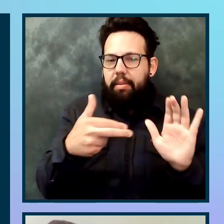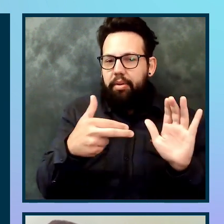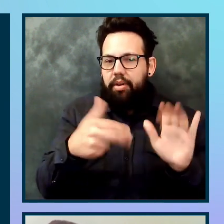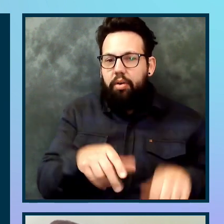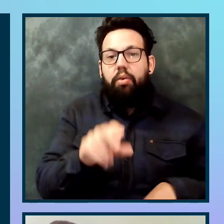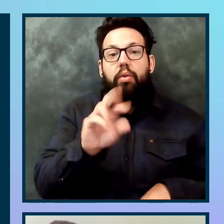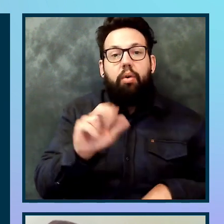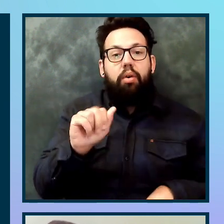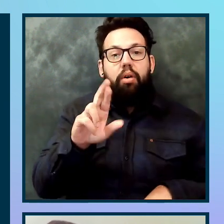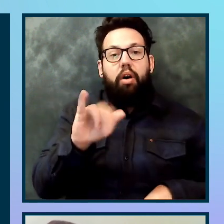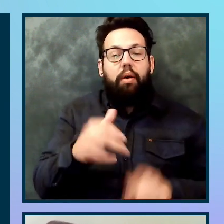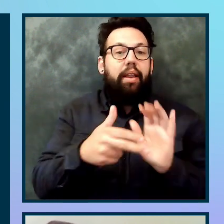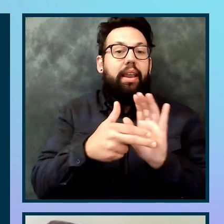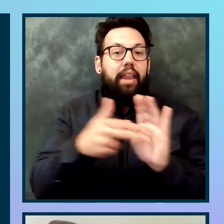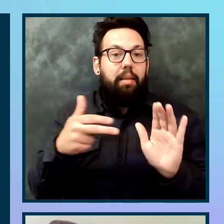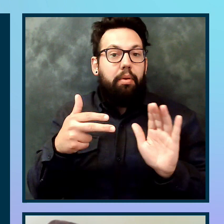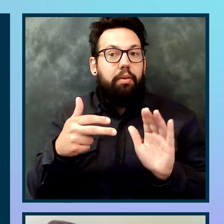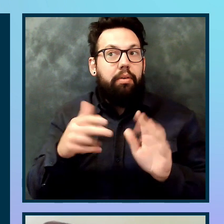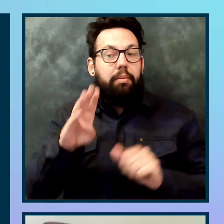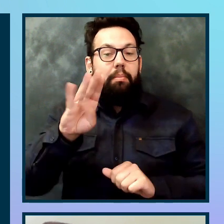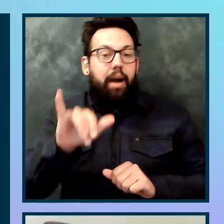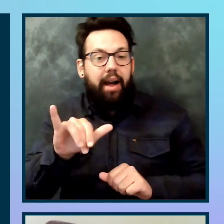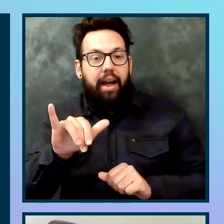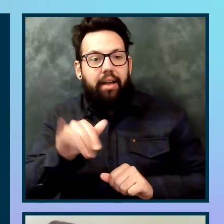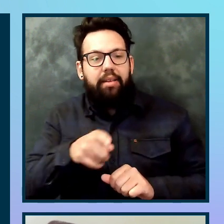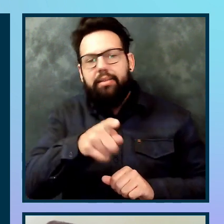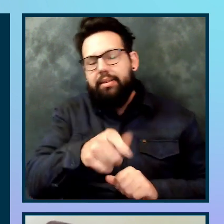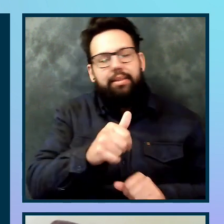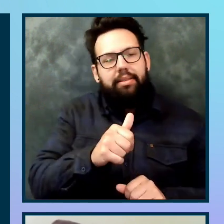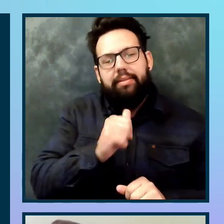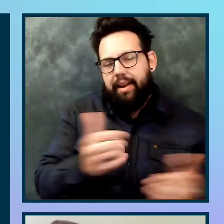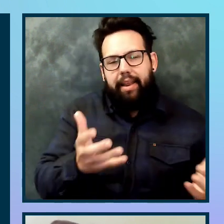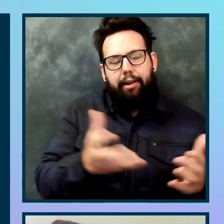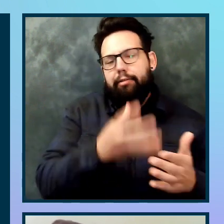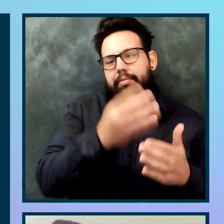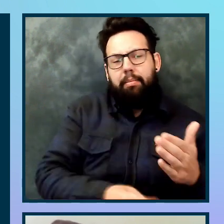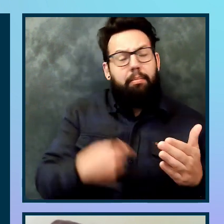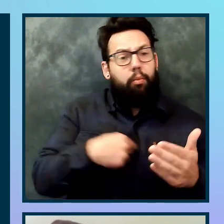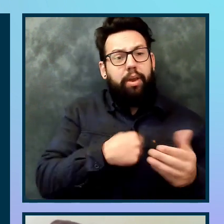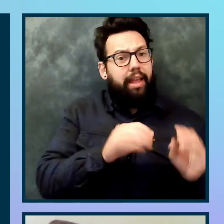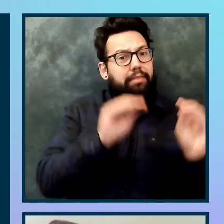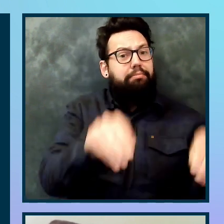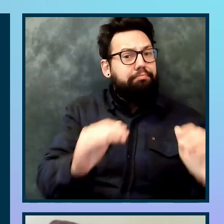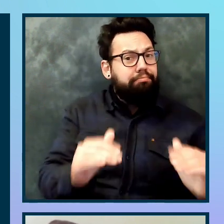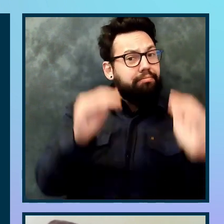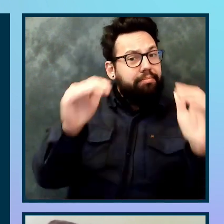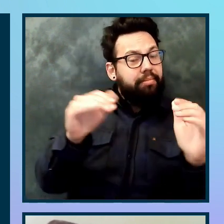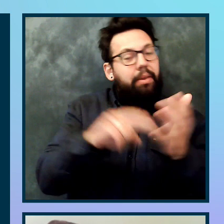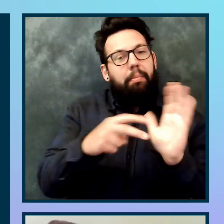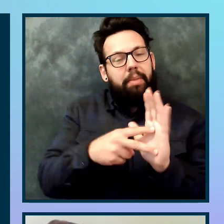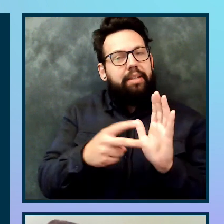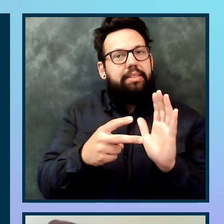just don't have that here, but that's something that we could definitely do as an improvement and help to convey to the user what